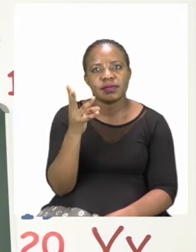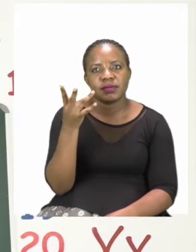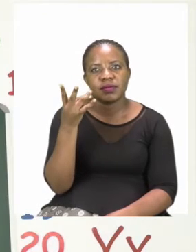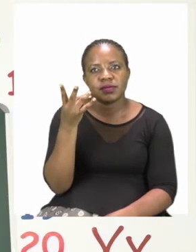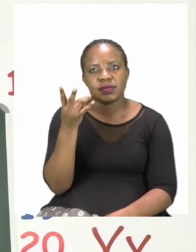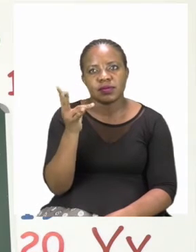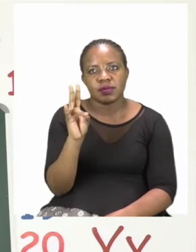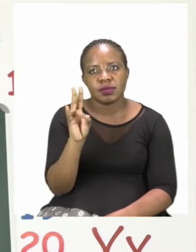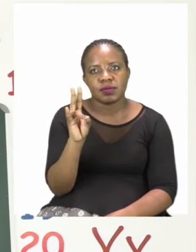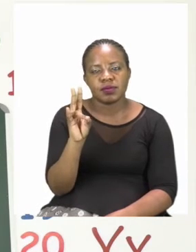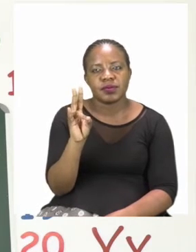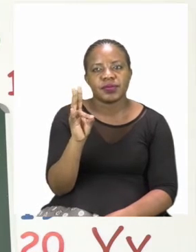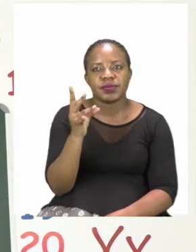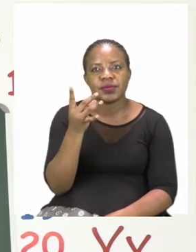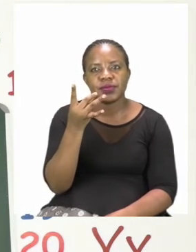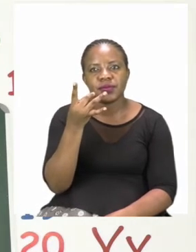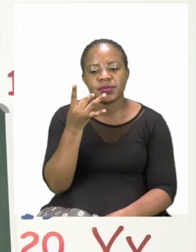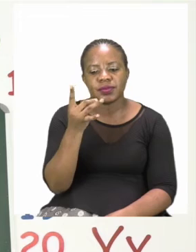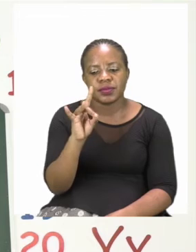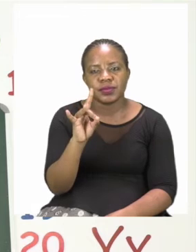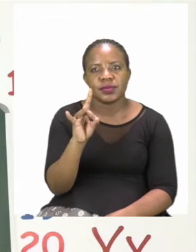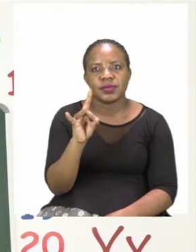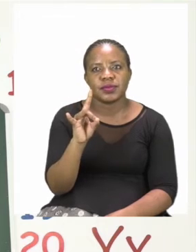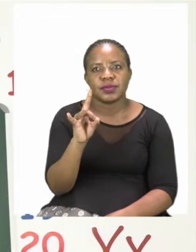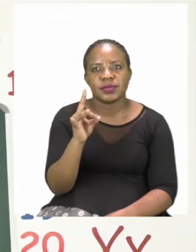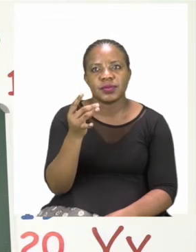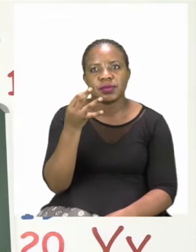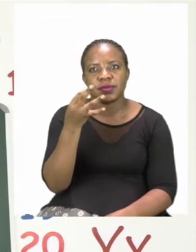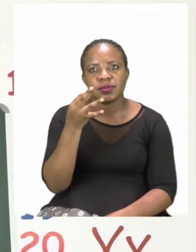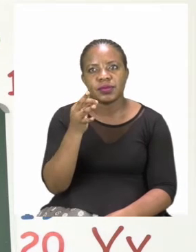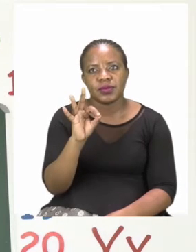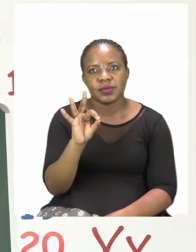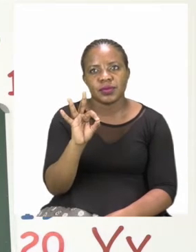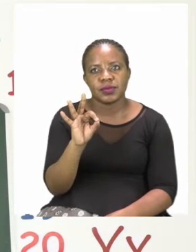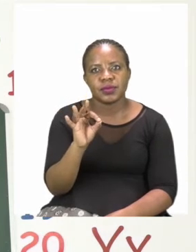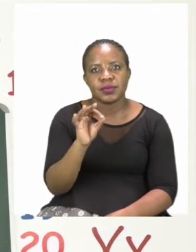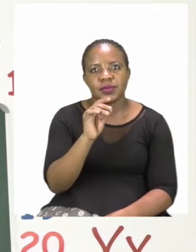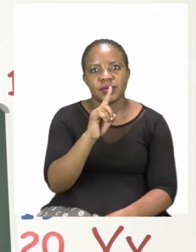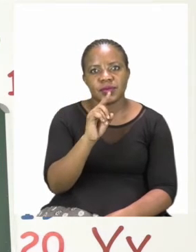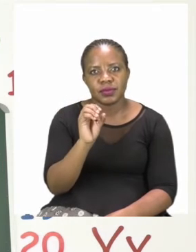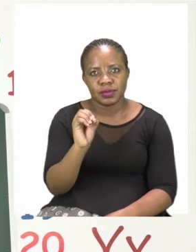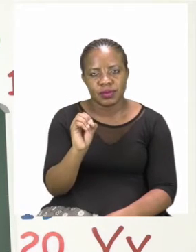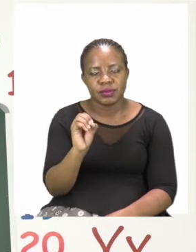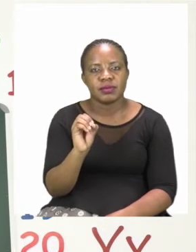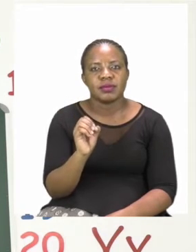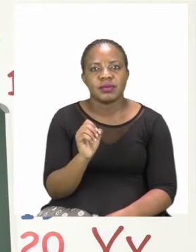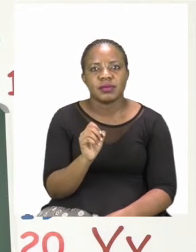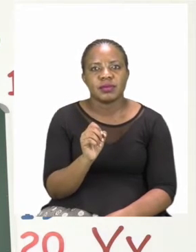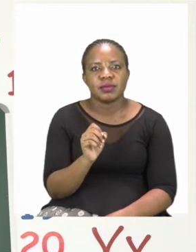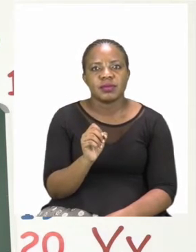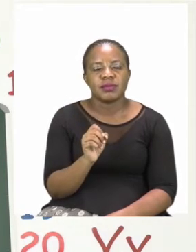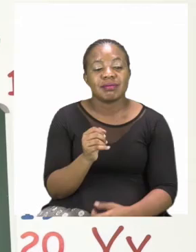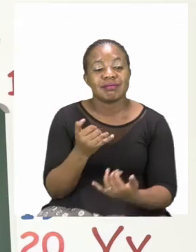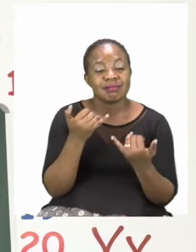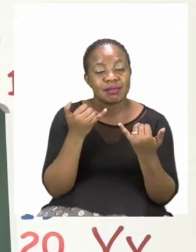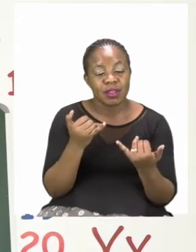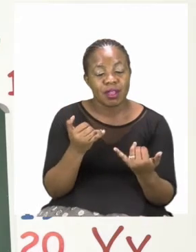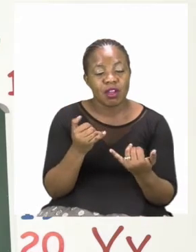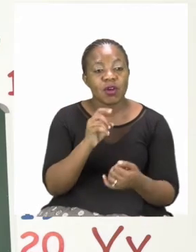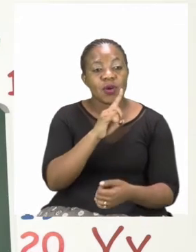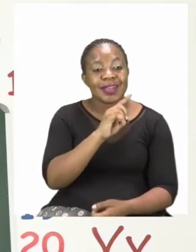fun. had so much fun. Yeah. Now it's time to have fun in class. With Teacher Muta. Yes, so With Teacher